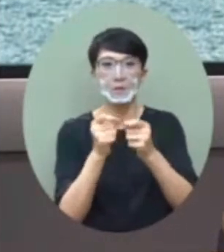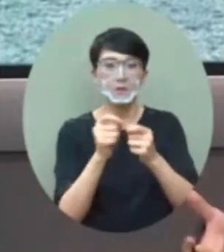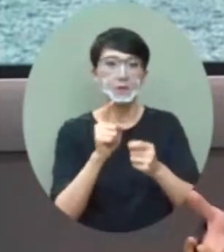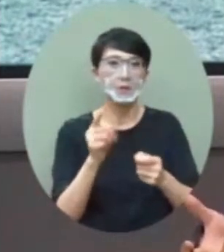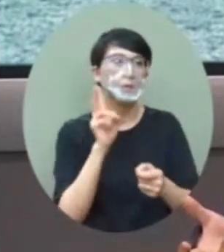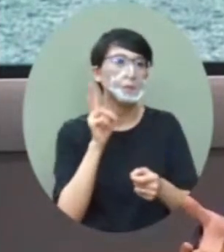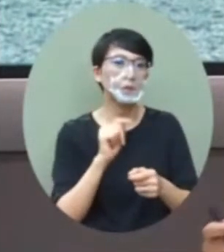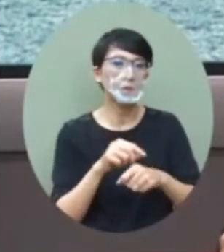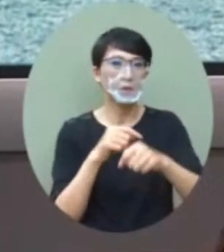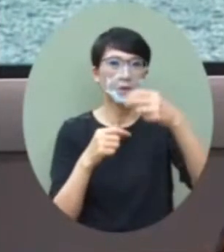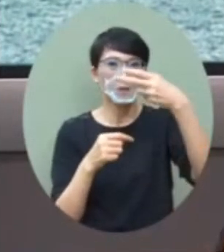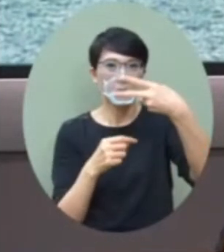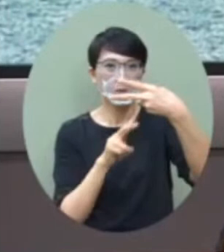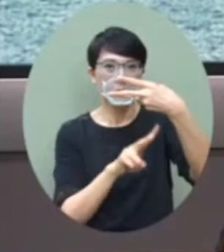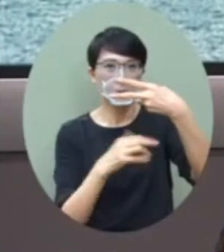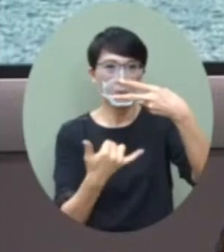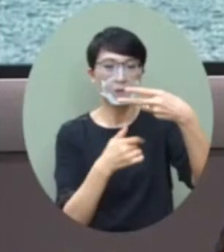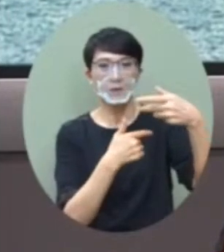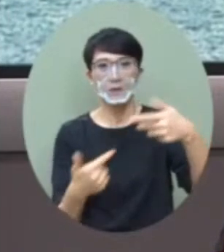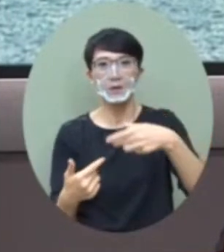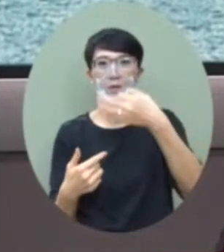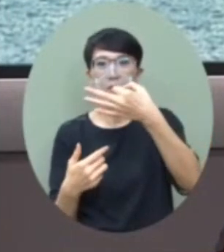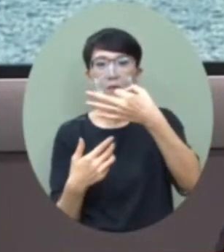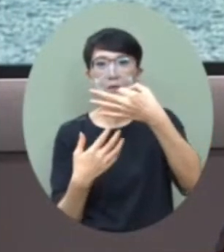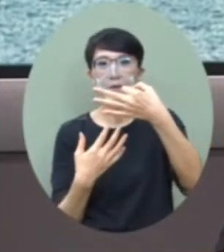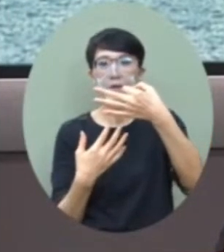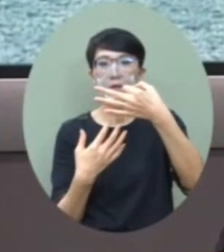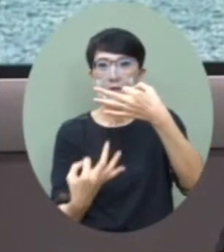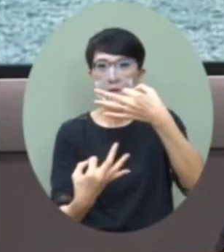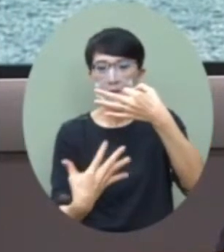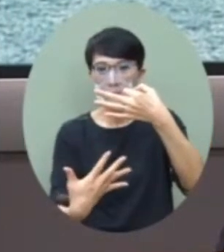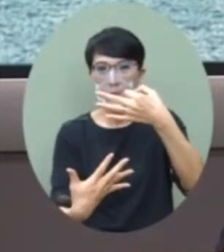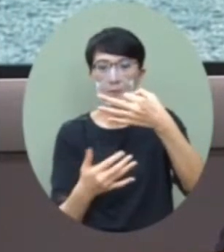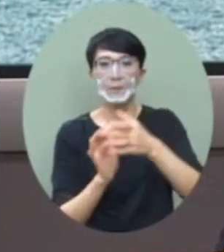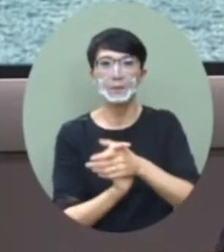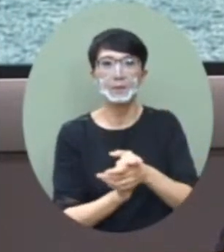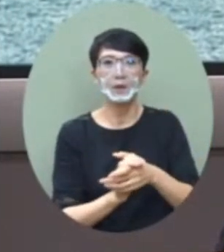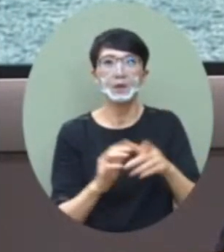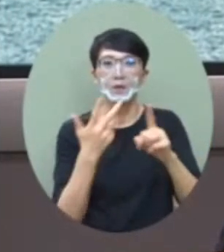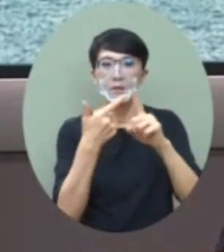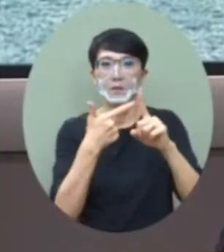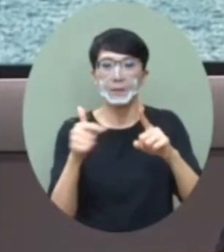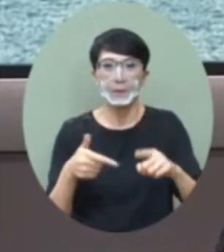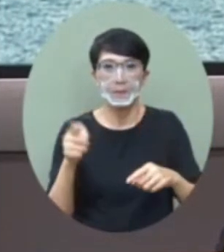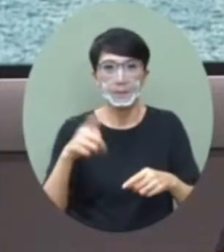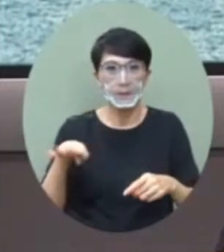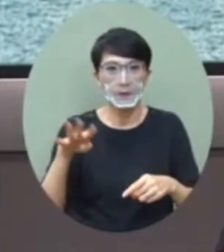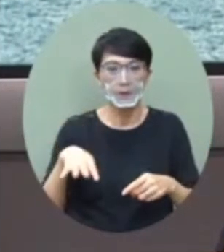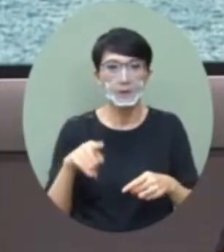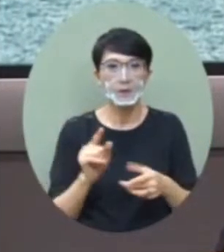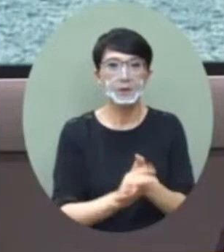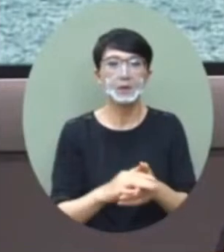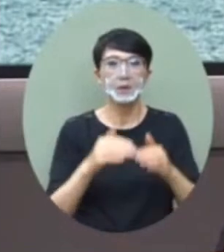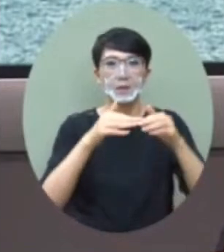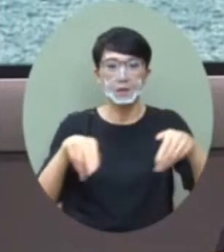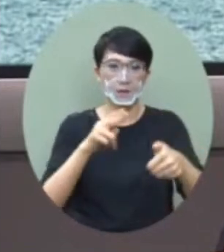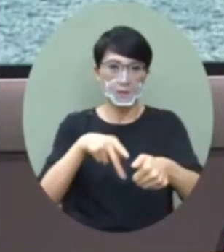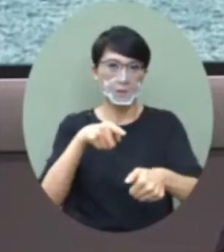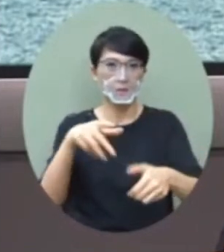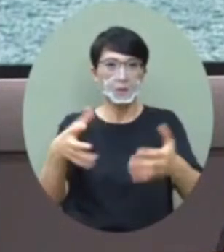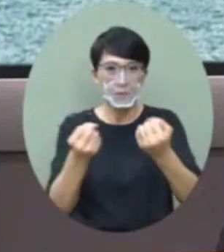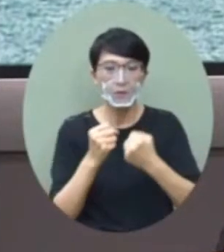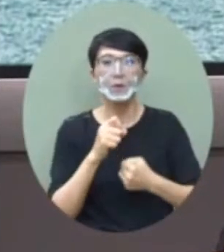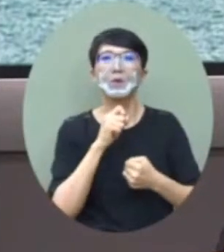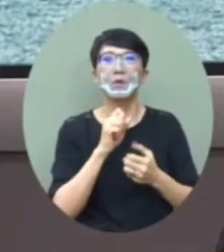normally. We understand that some people ran into difficulties, and we found earlier that for those who